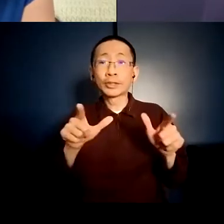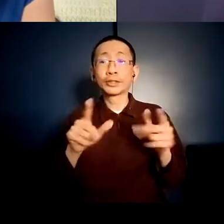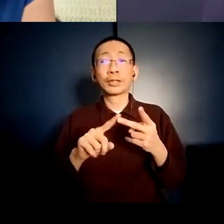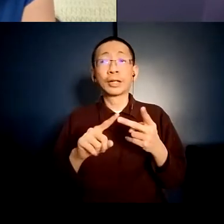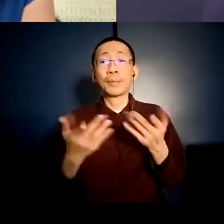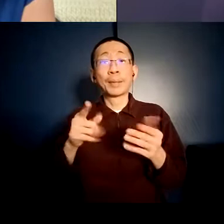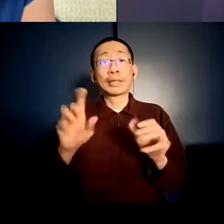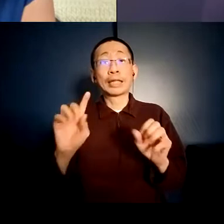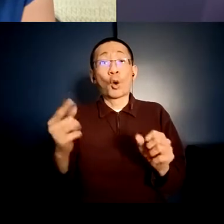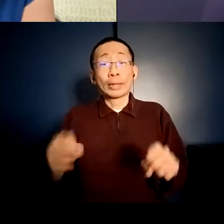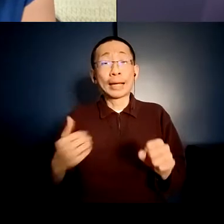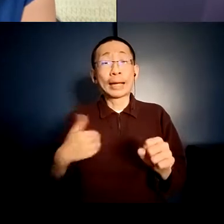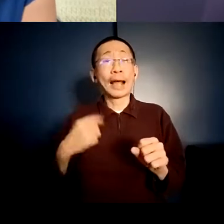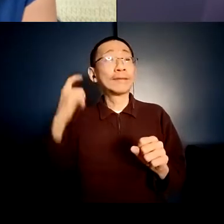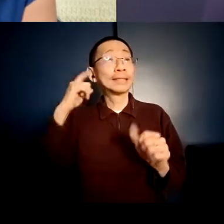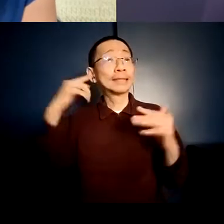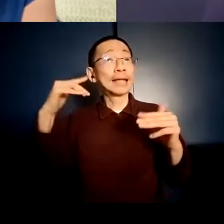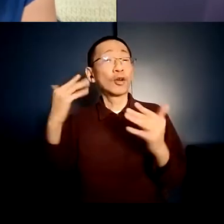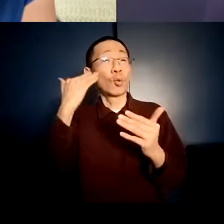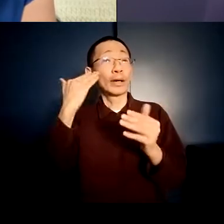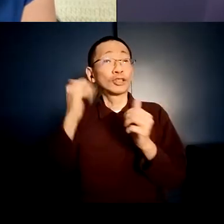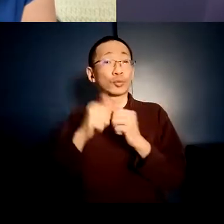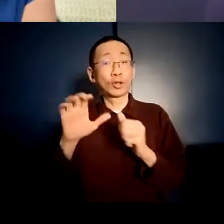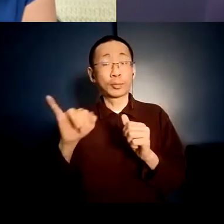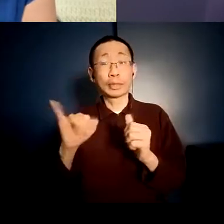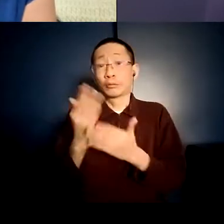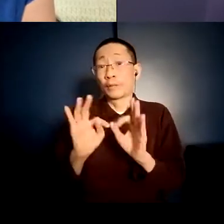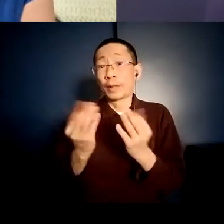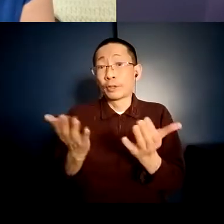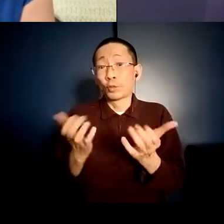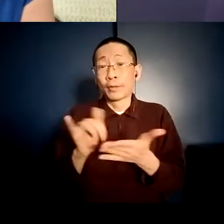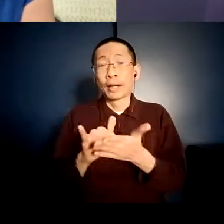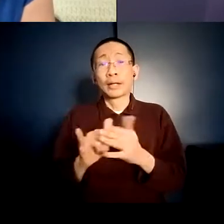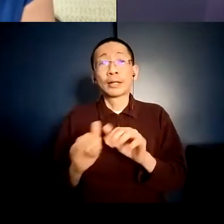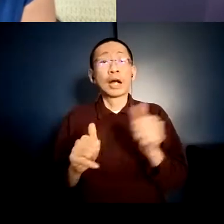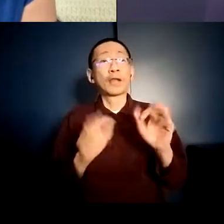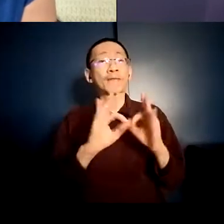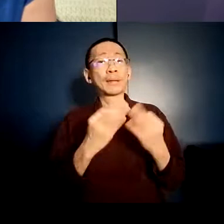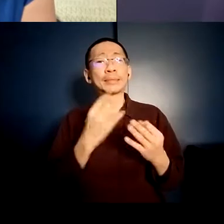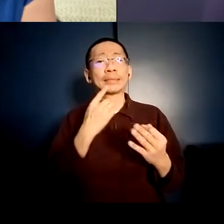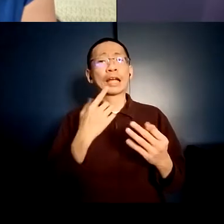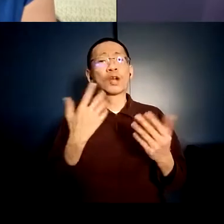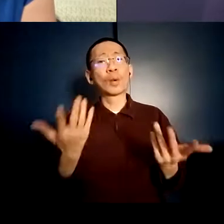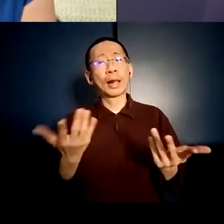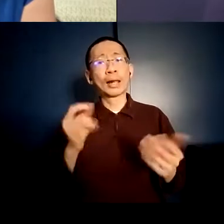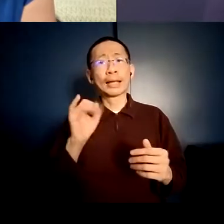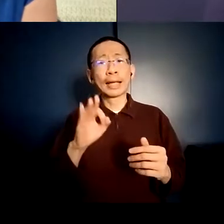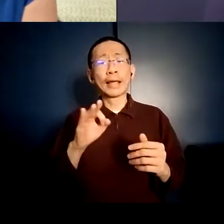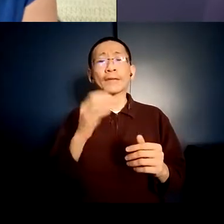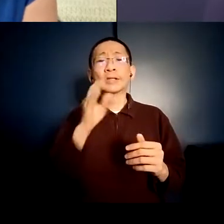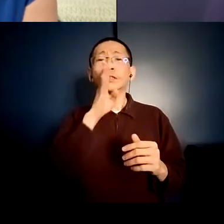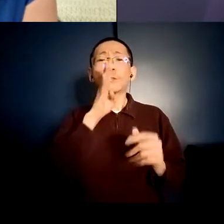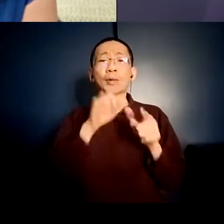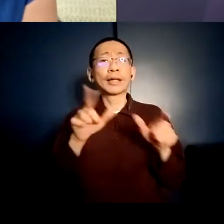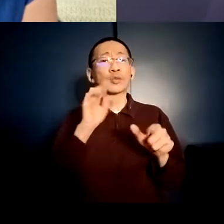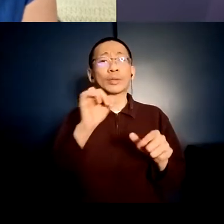sound awareness with their cochlear implant. Some families want that. Other families say, well, if spoken language is not